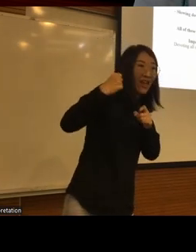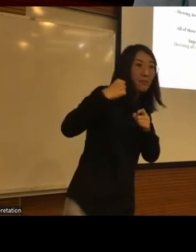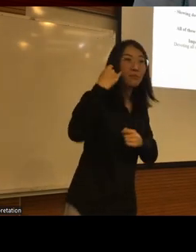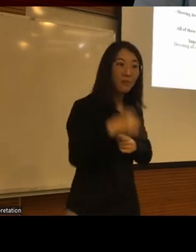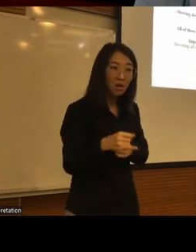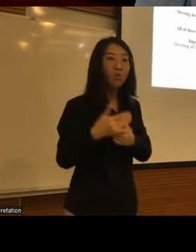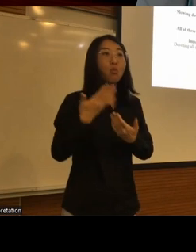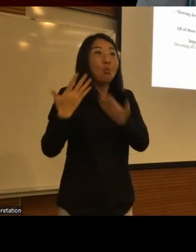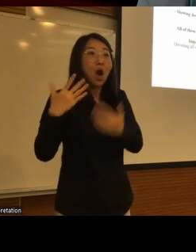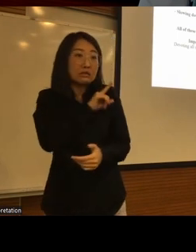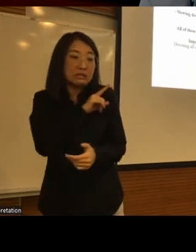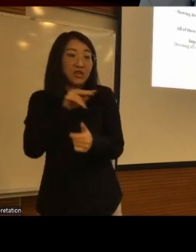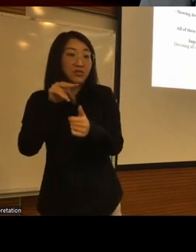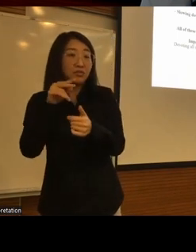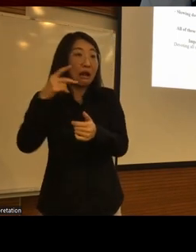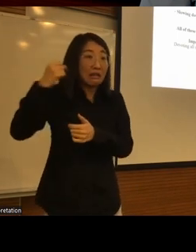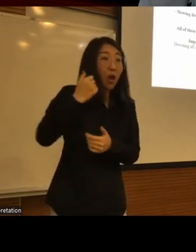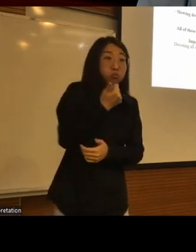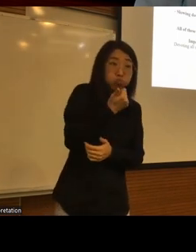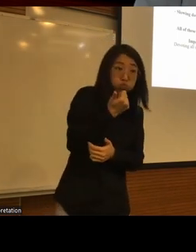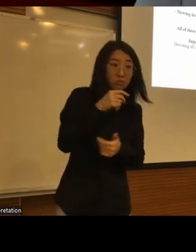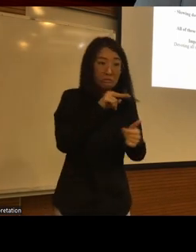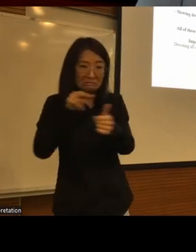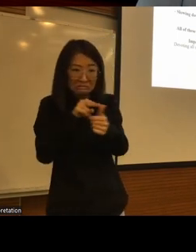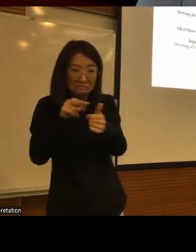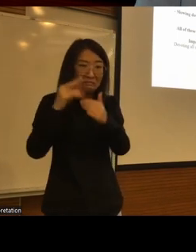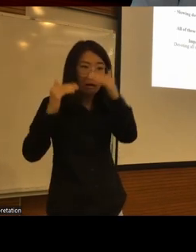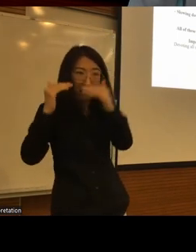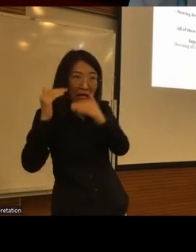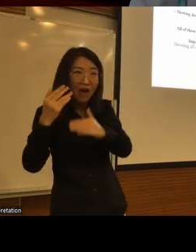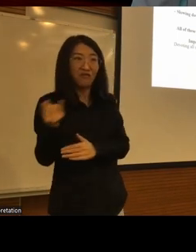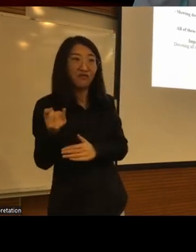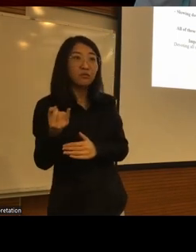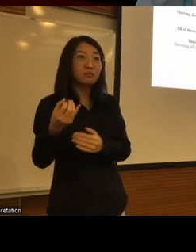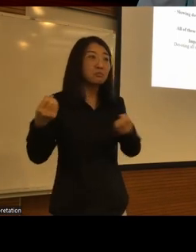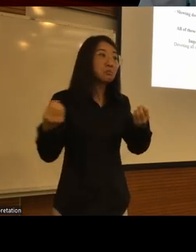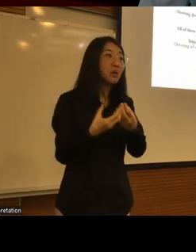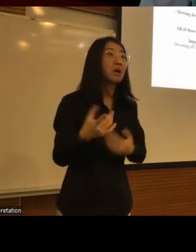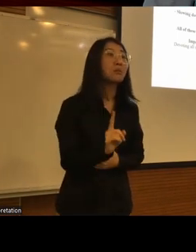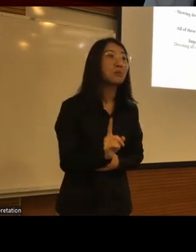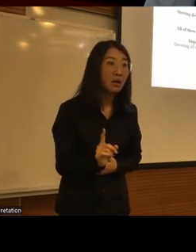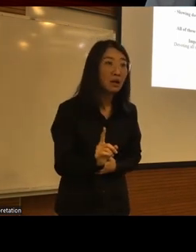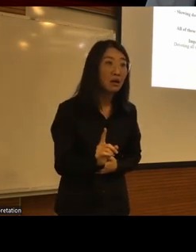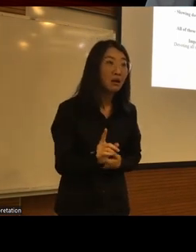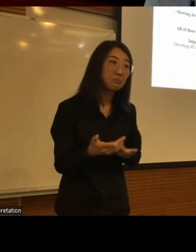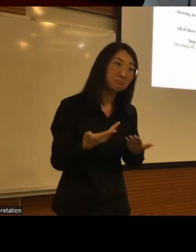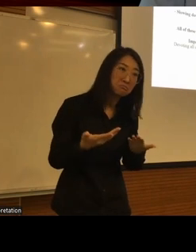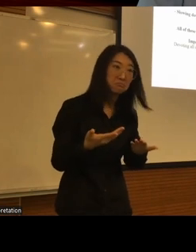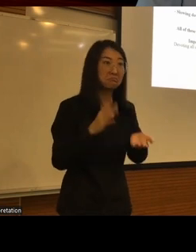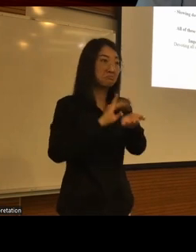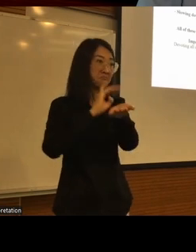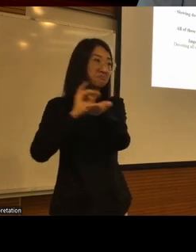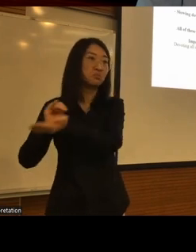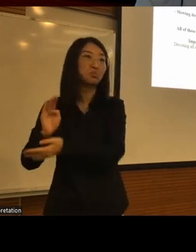have enough, but you did not manage it properly, then what can happen is that one of